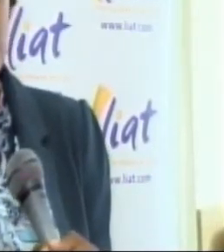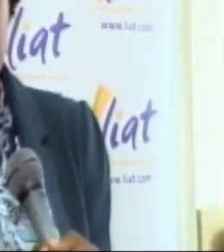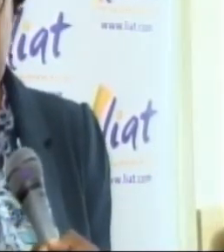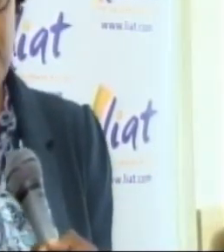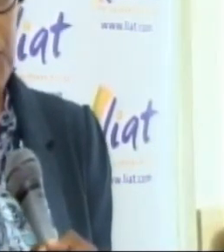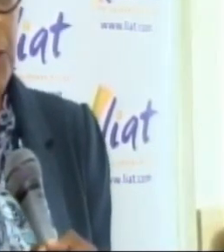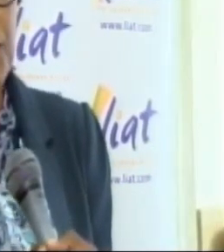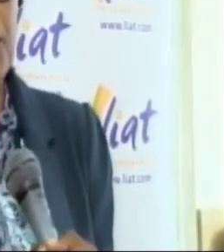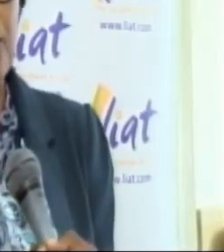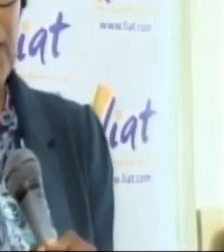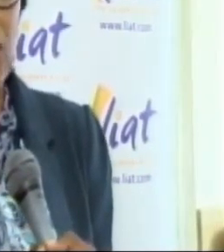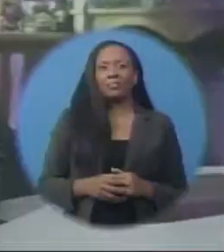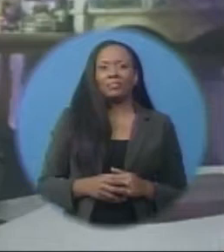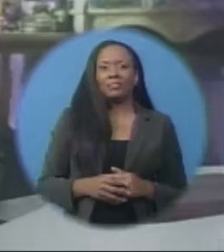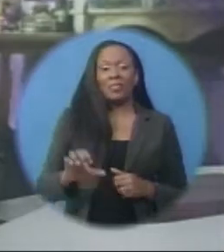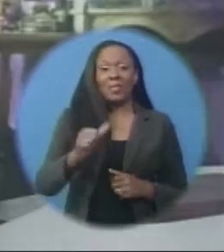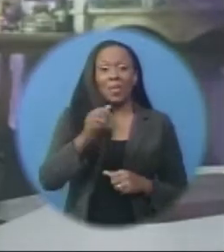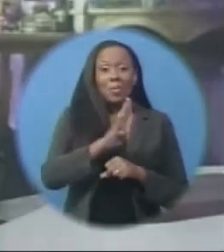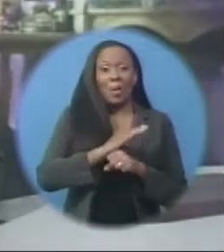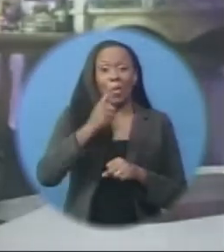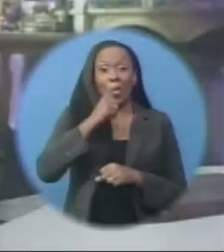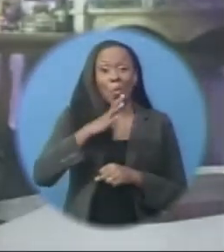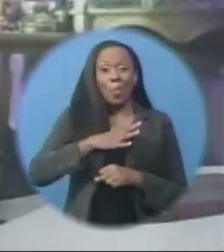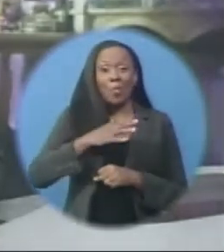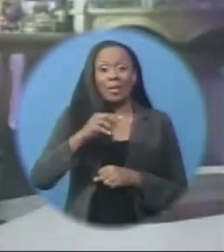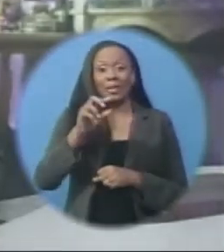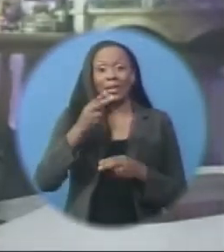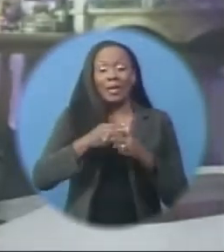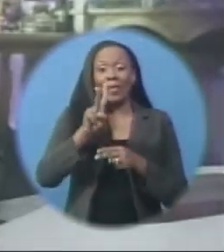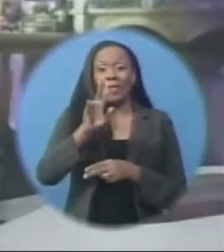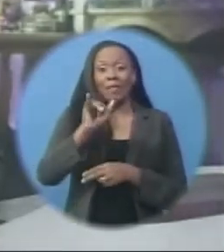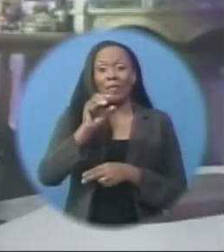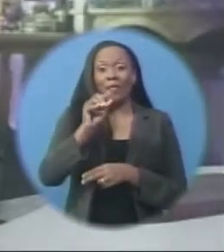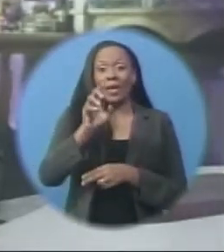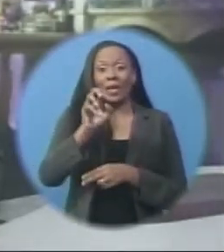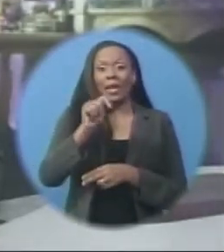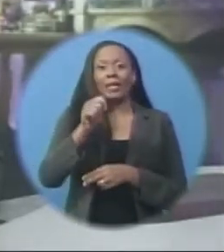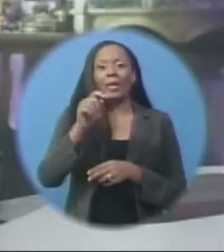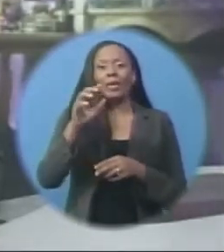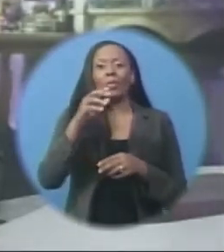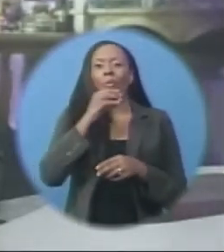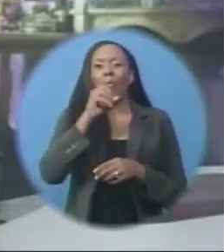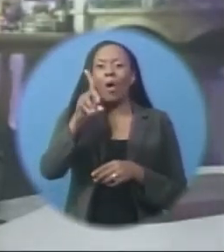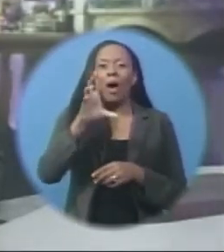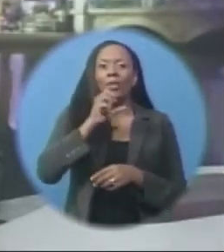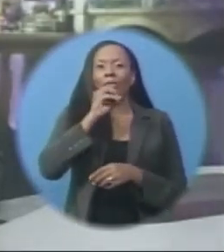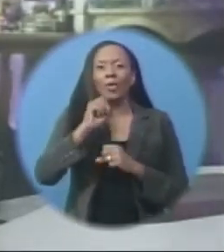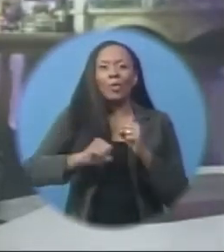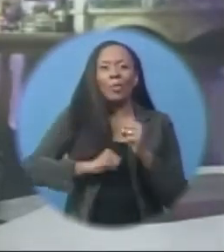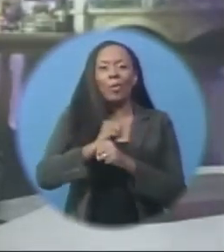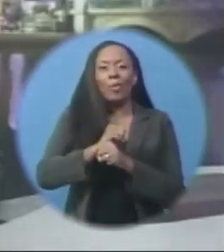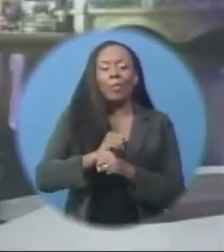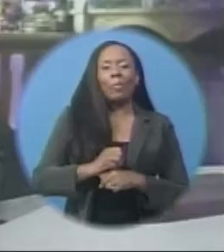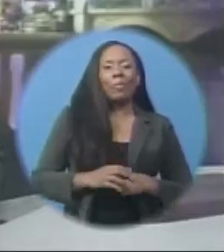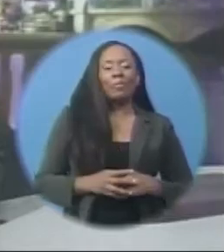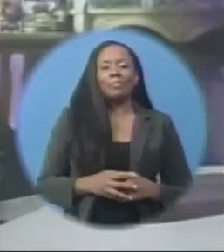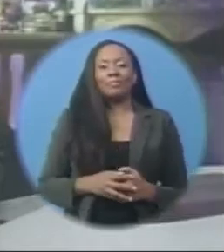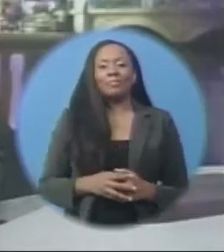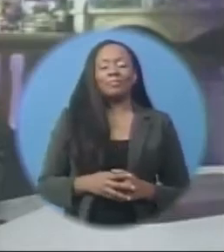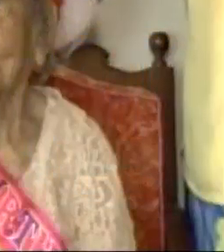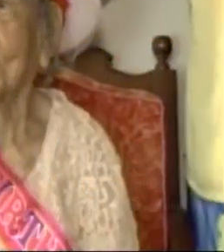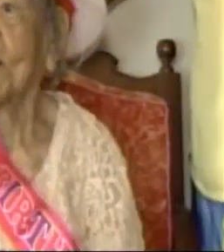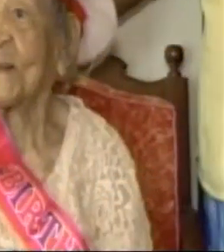part of our contribution to the region Another Barbadian has joined the ranks of the centenarians This time it's Violet Ernesta